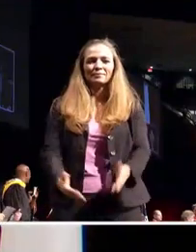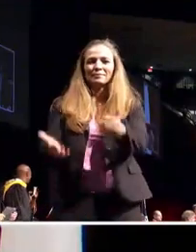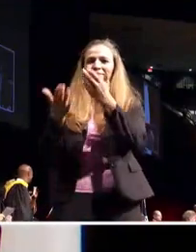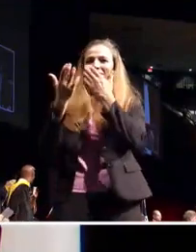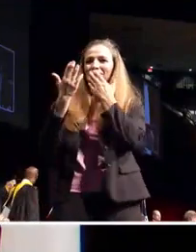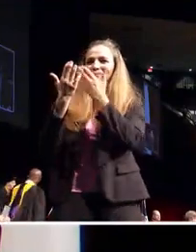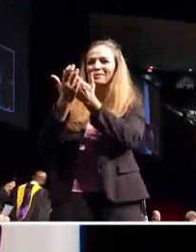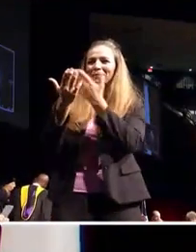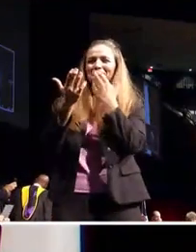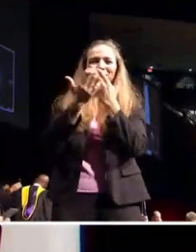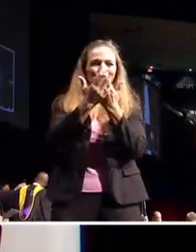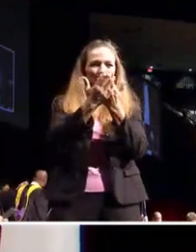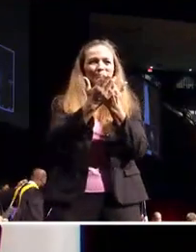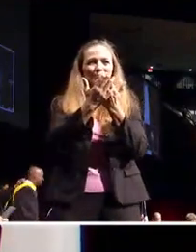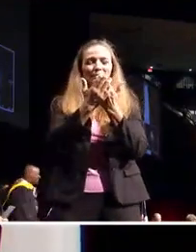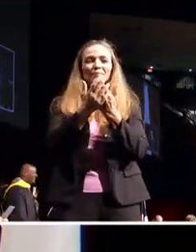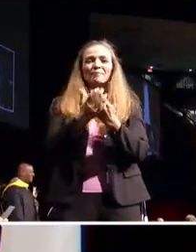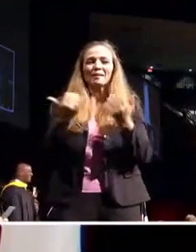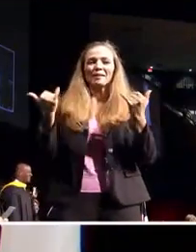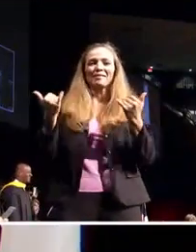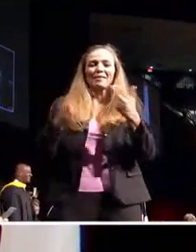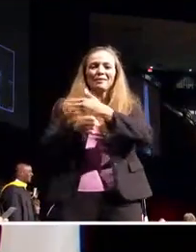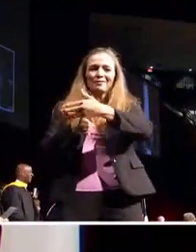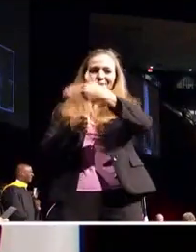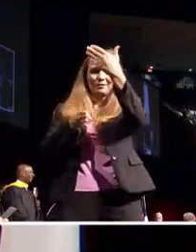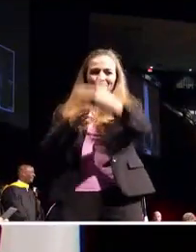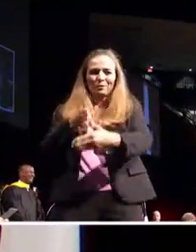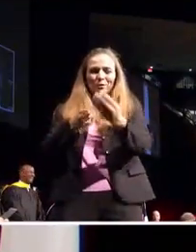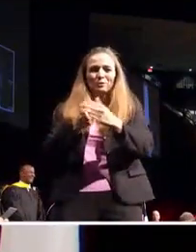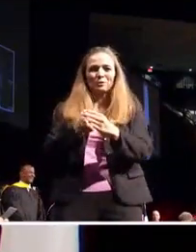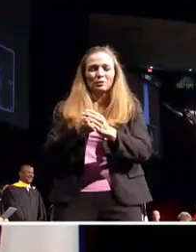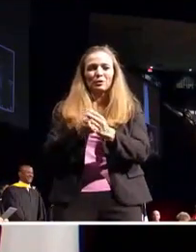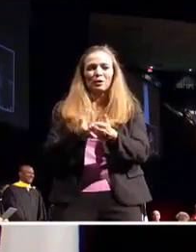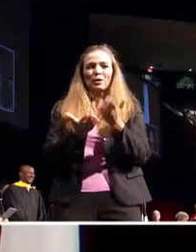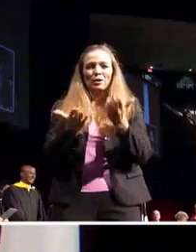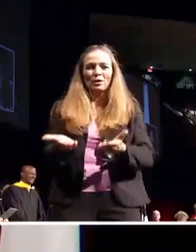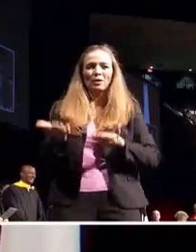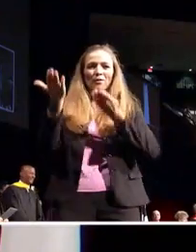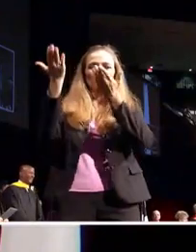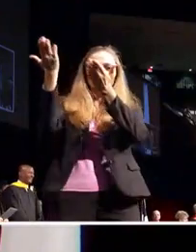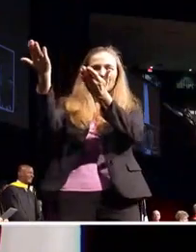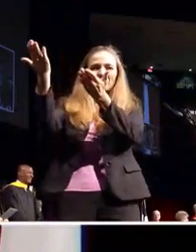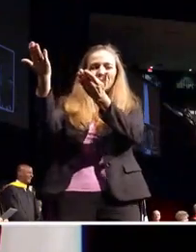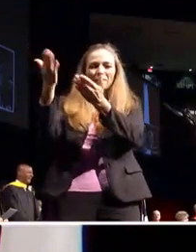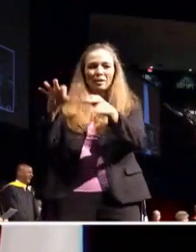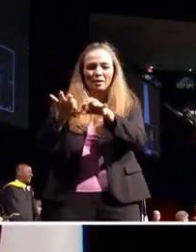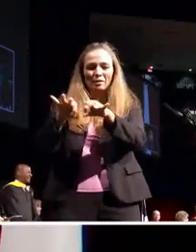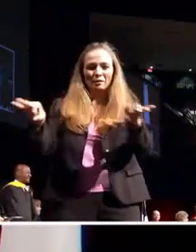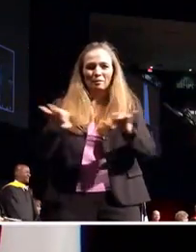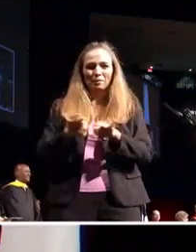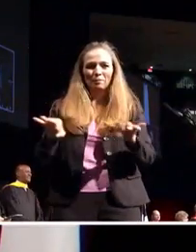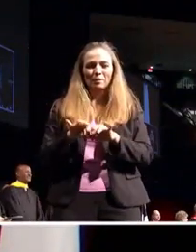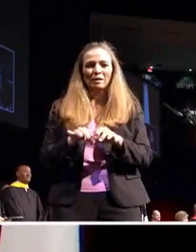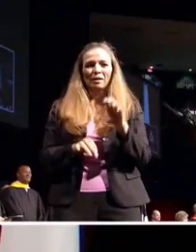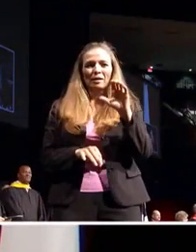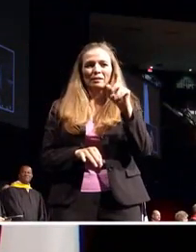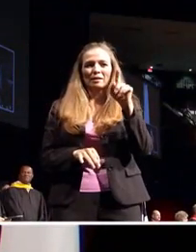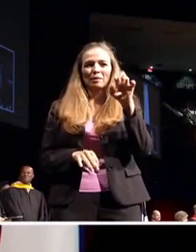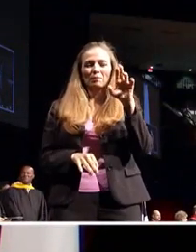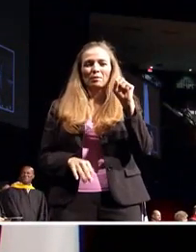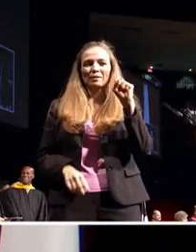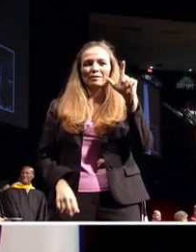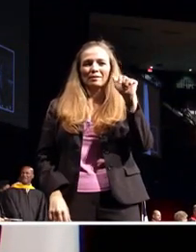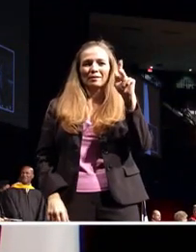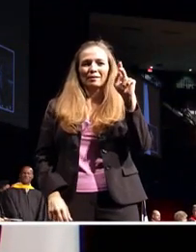Thank you. This concludes the presentation of diplomas to the Cypress Lakes class